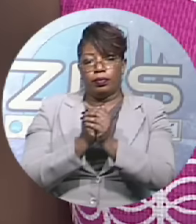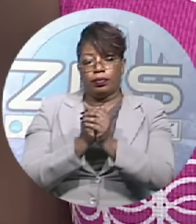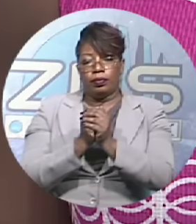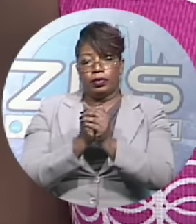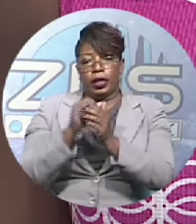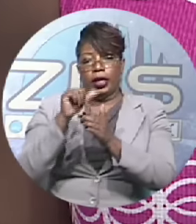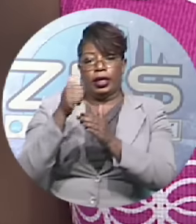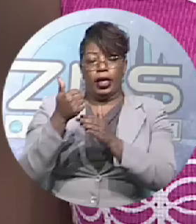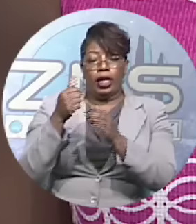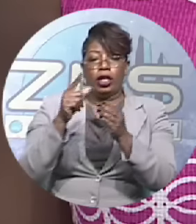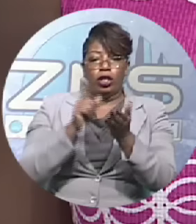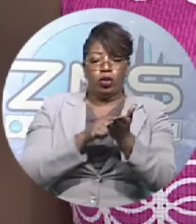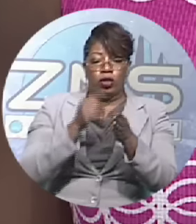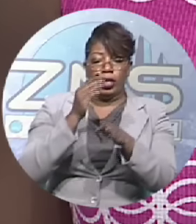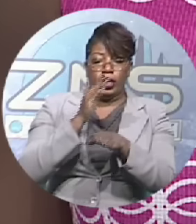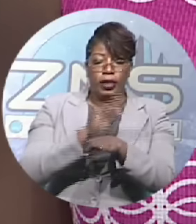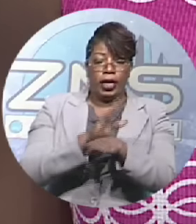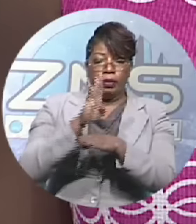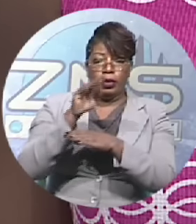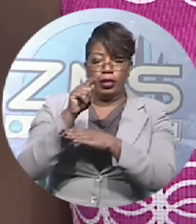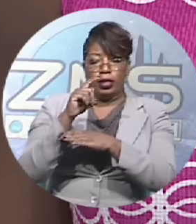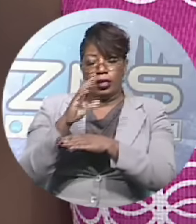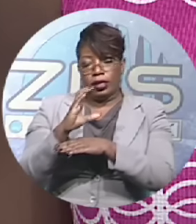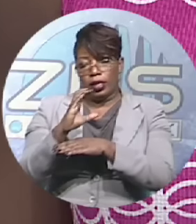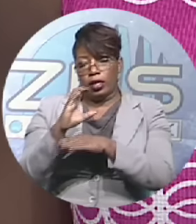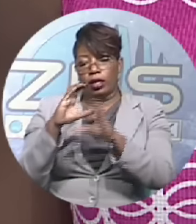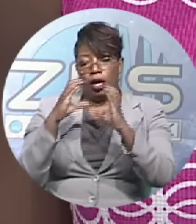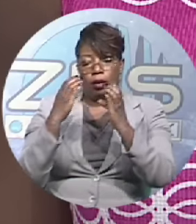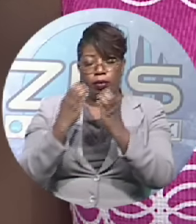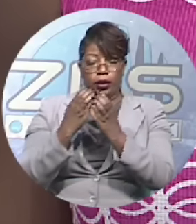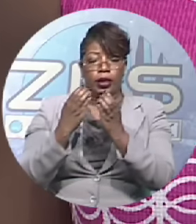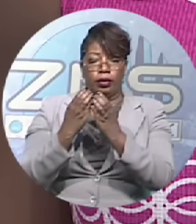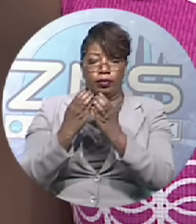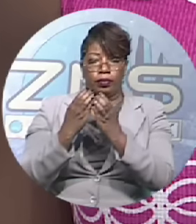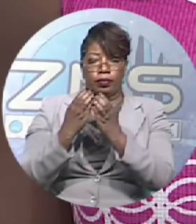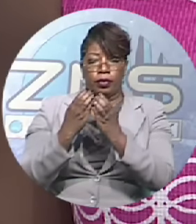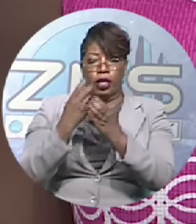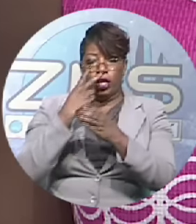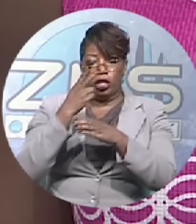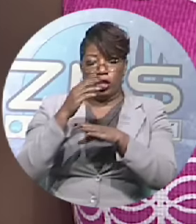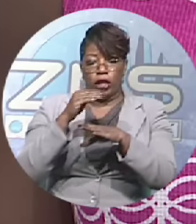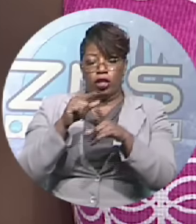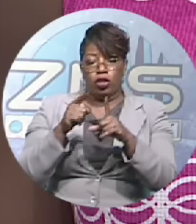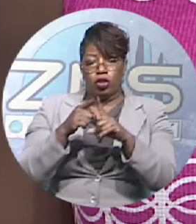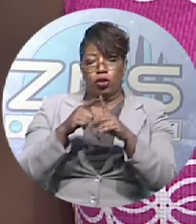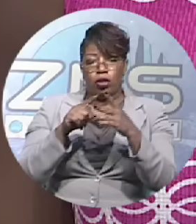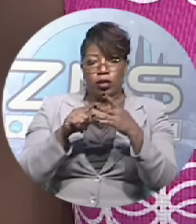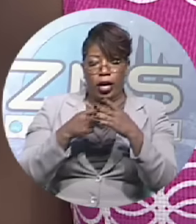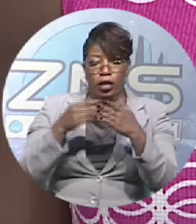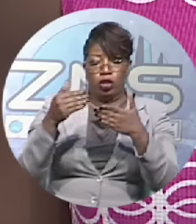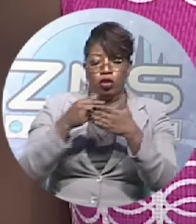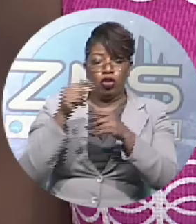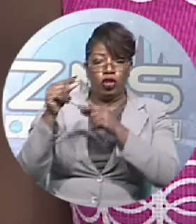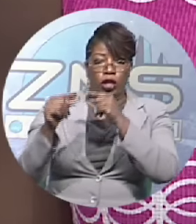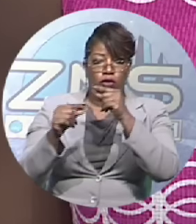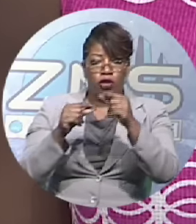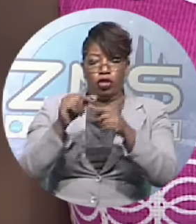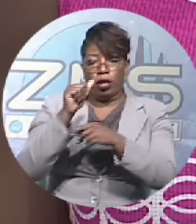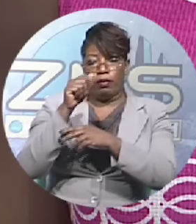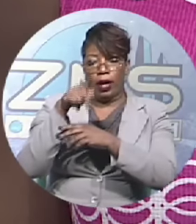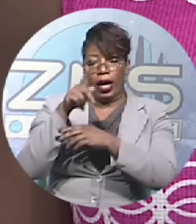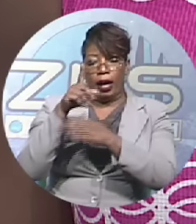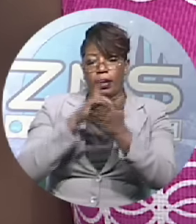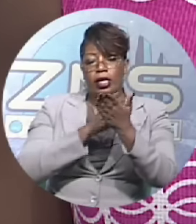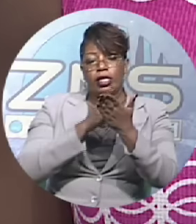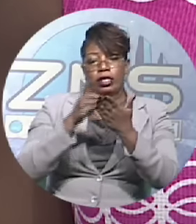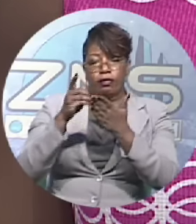In other news tonight, the Bahamas telecommunications company, BTC, is looking to establish a new generation of app developers